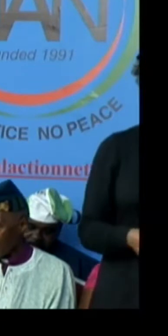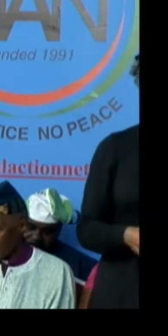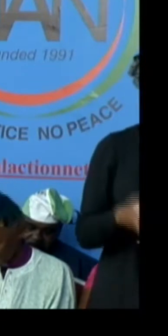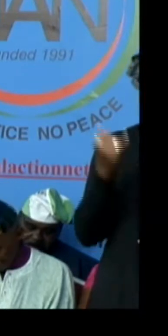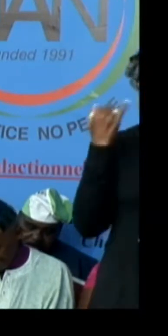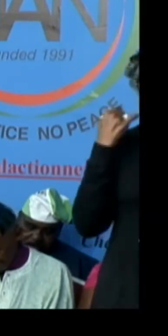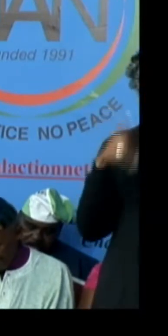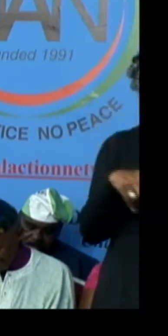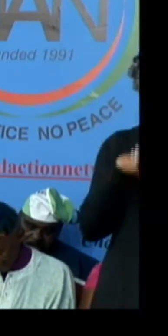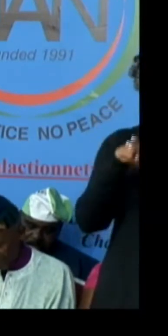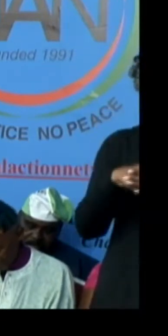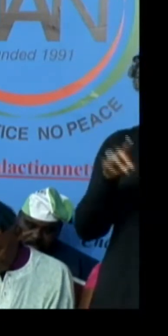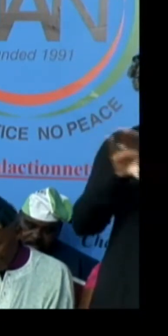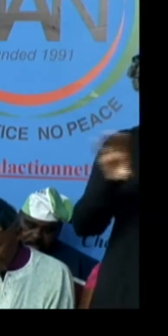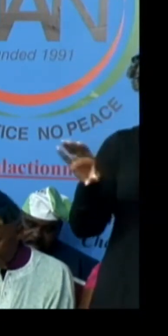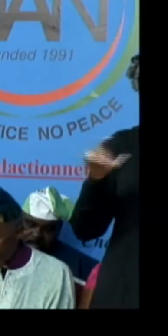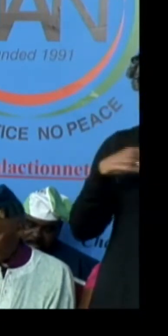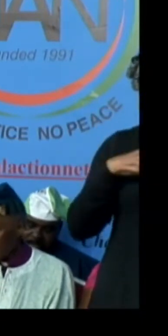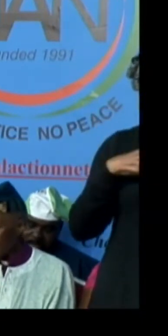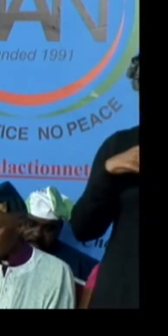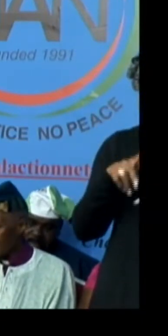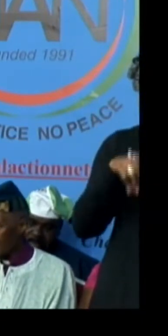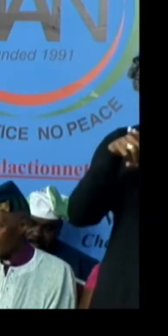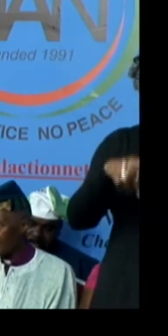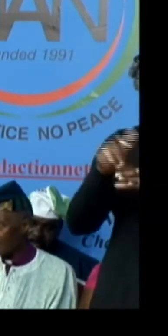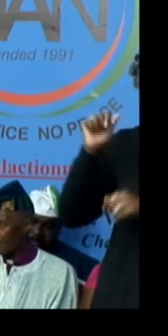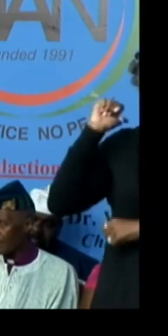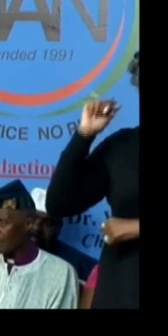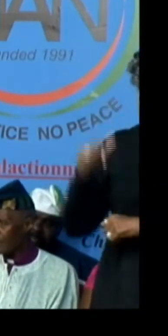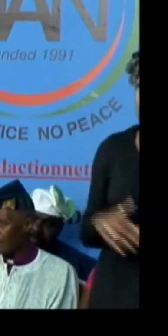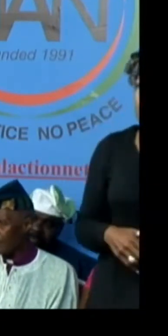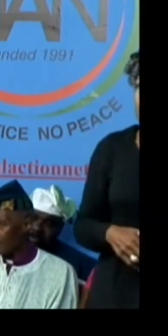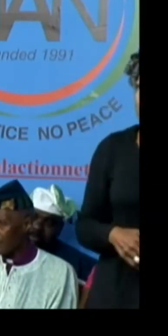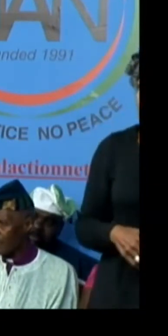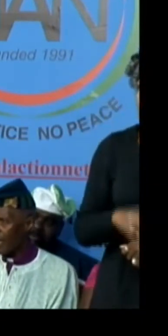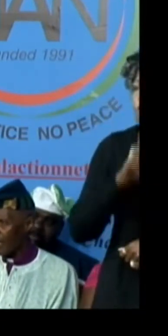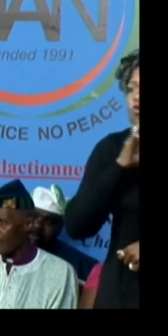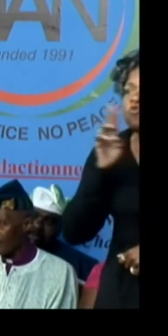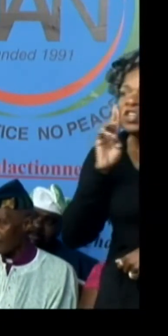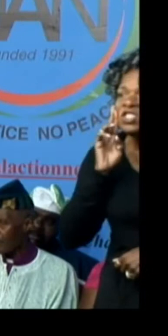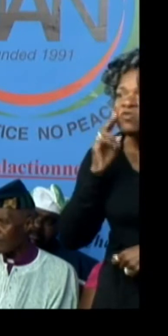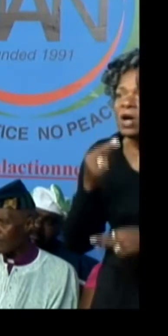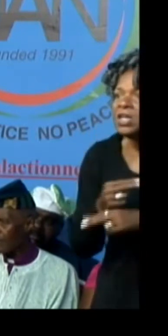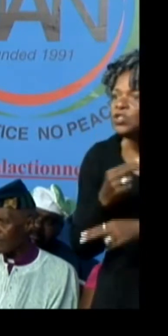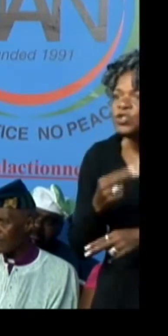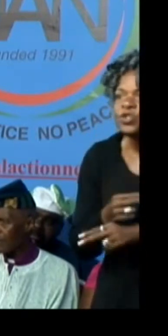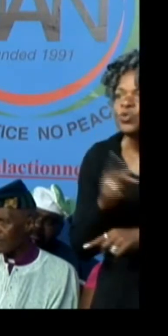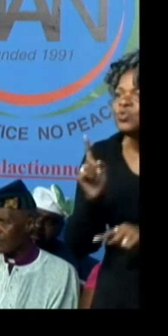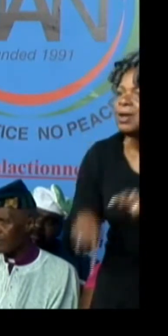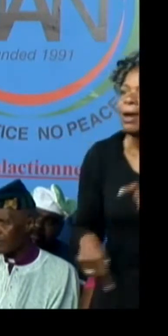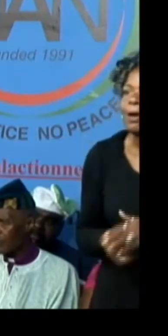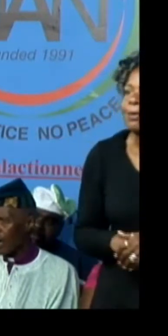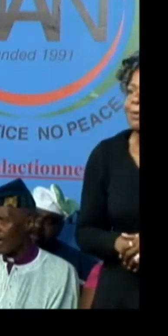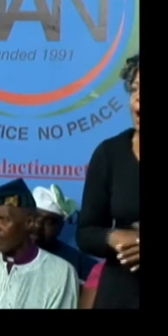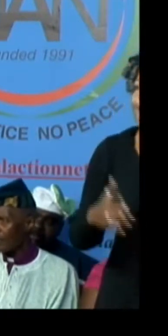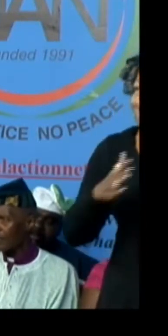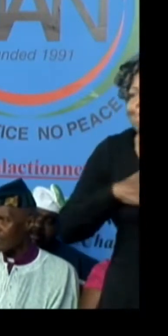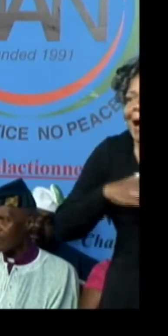back. There was only two restaurants in town, they were not allowed to eat there. I was raised by